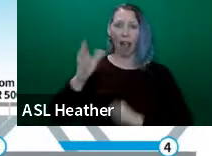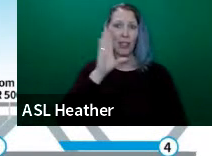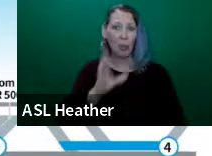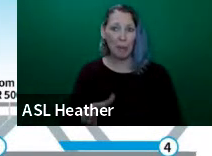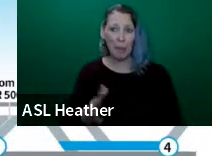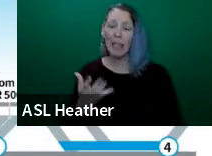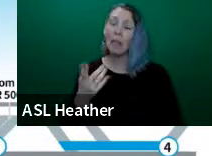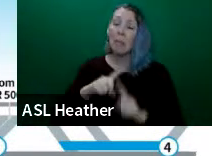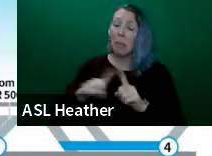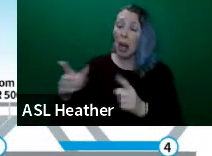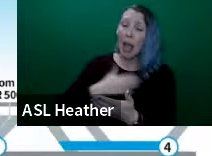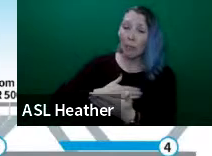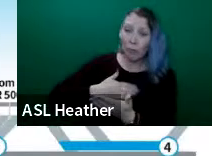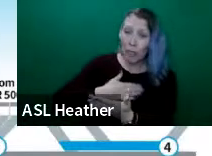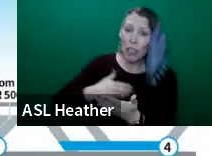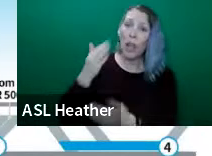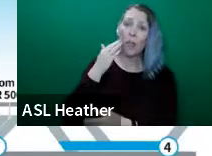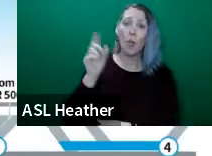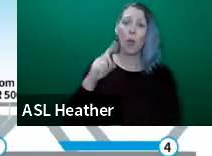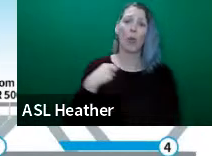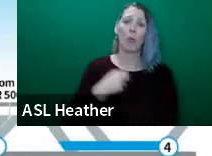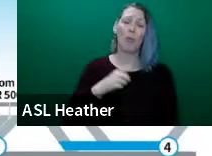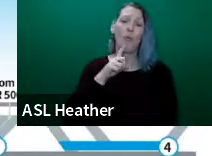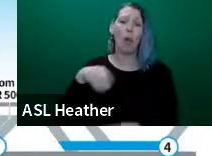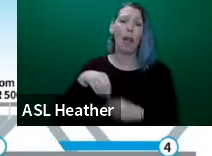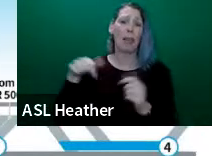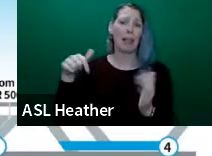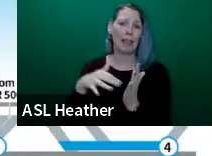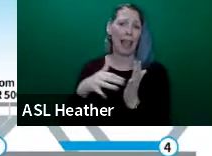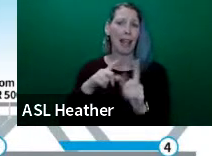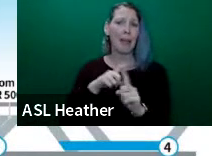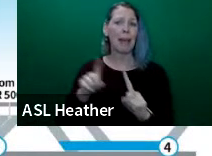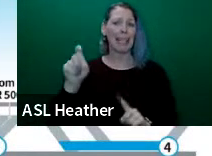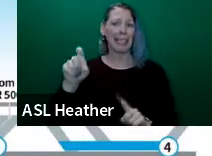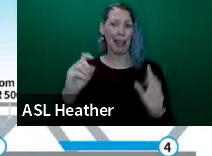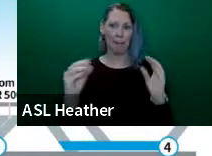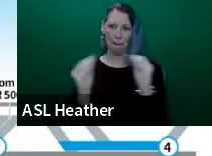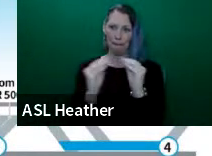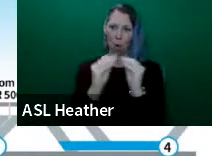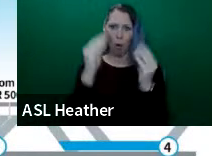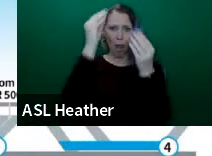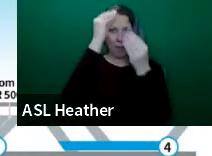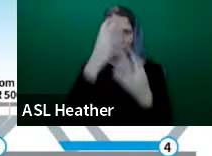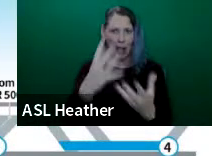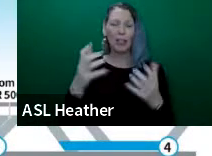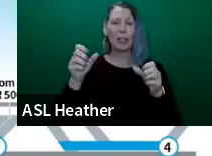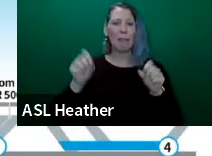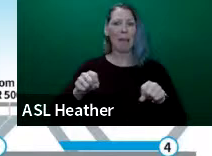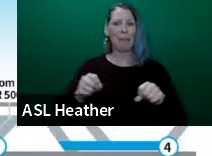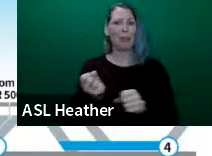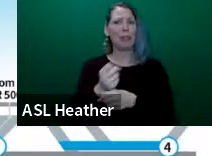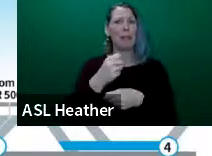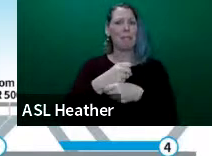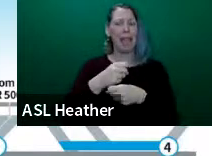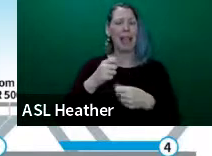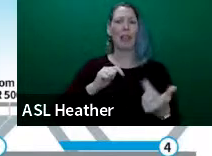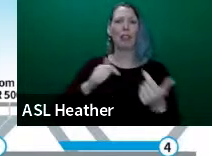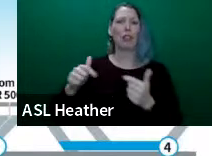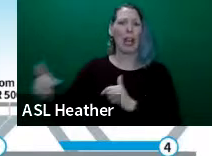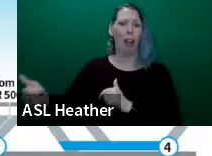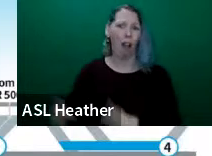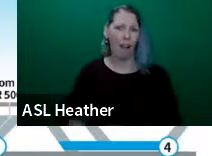while I appreciate it, and I know where we are in the study, I think we're going to need a little bit more information to be able to make those trade-offs.